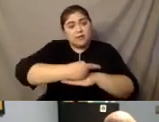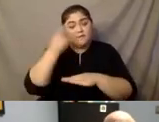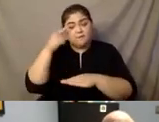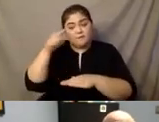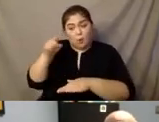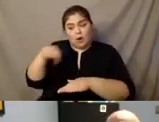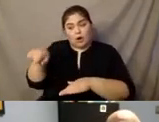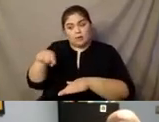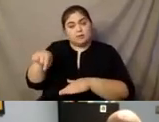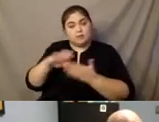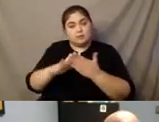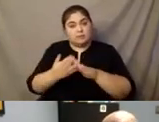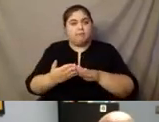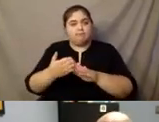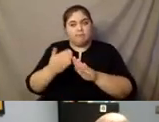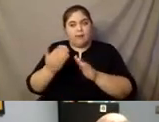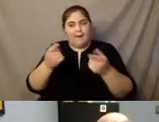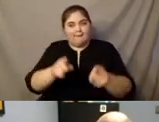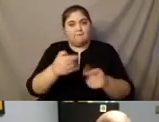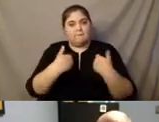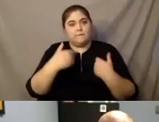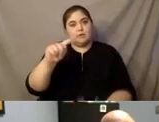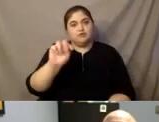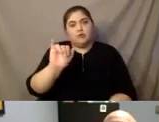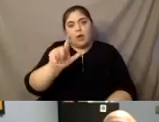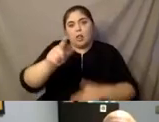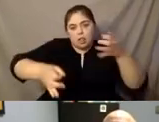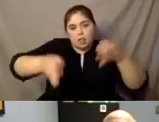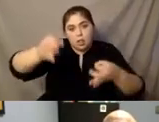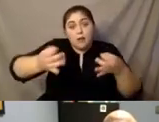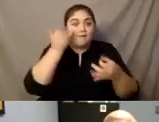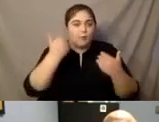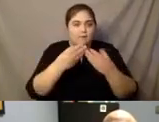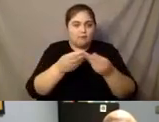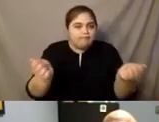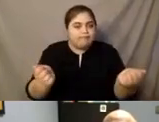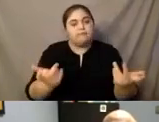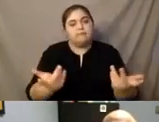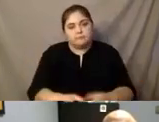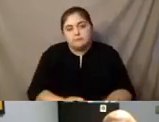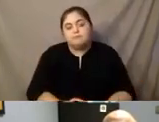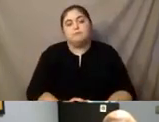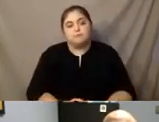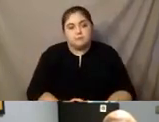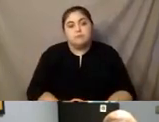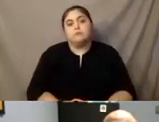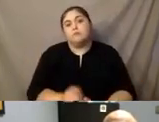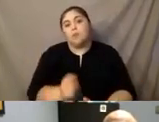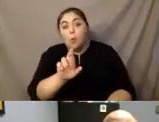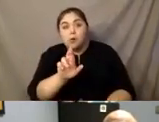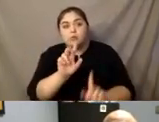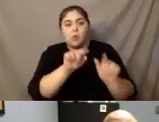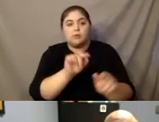what would ultimately be a trial if there's never any resolution, or at least getting us to that indictment phase so